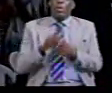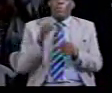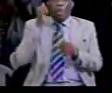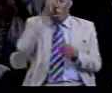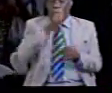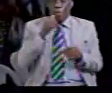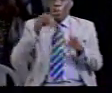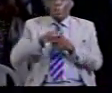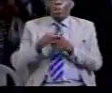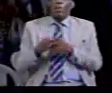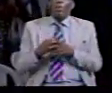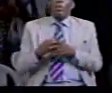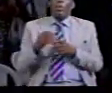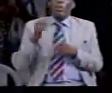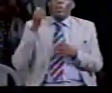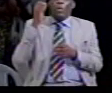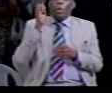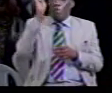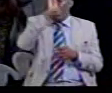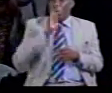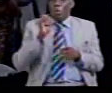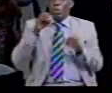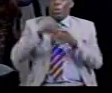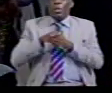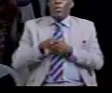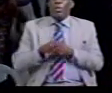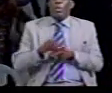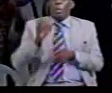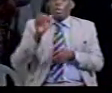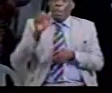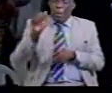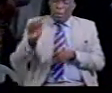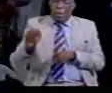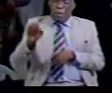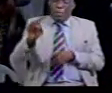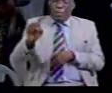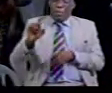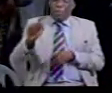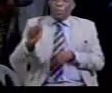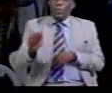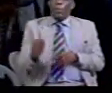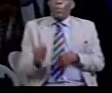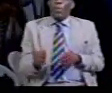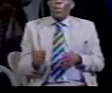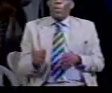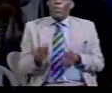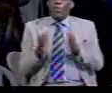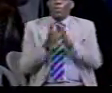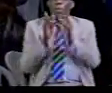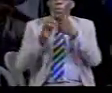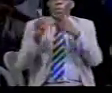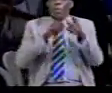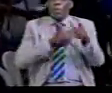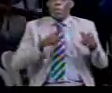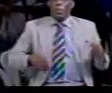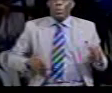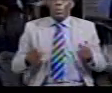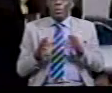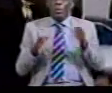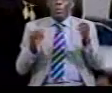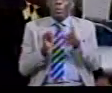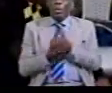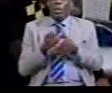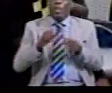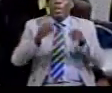Amérique. In America. En Asie. In Asia. Prions le Seigneur. Pray unto the Lord. Que la puissance de l'évangile agisse. That the power